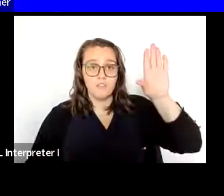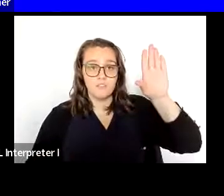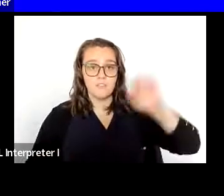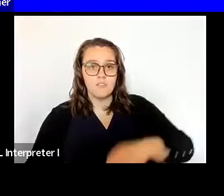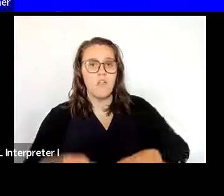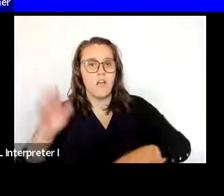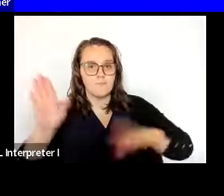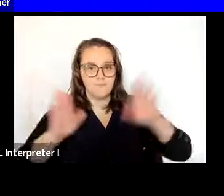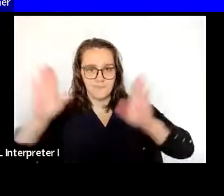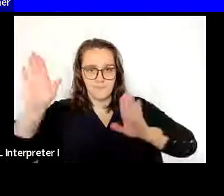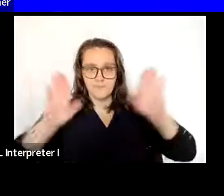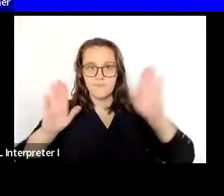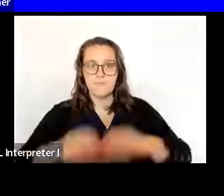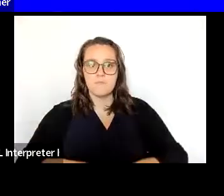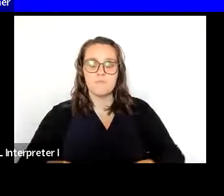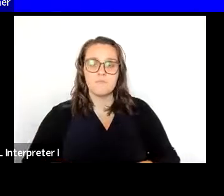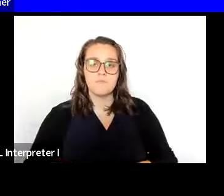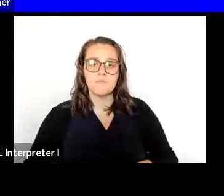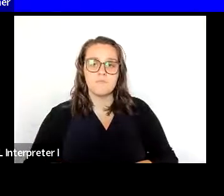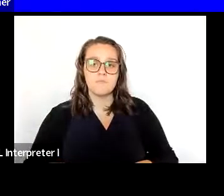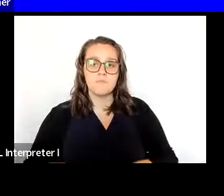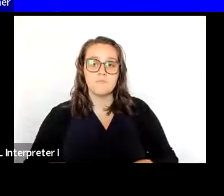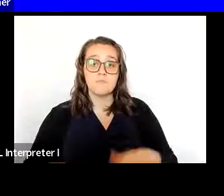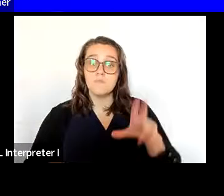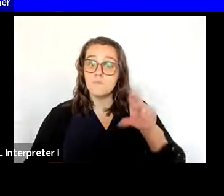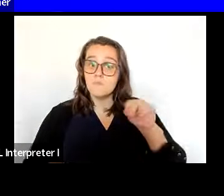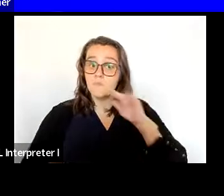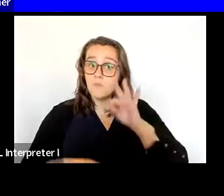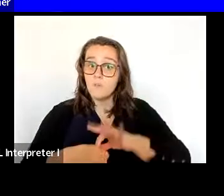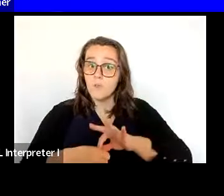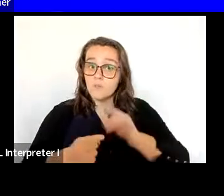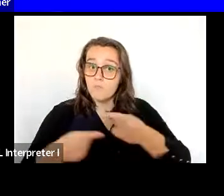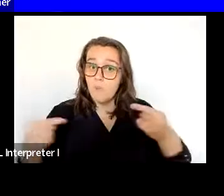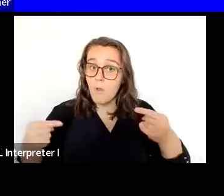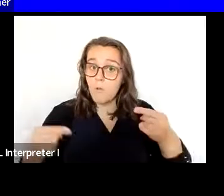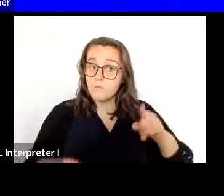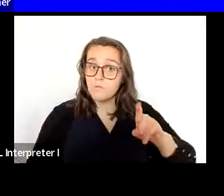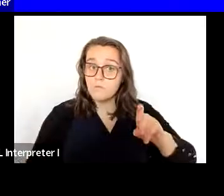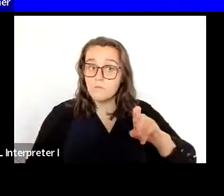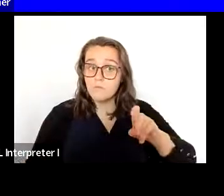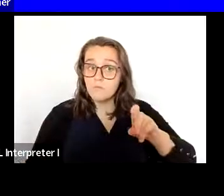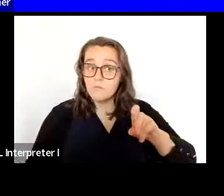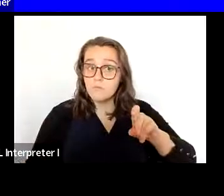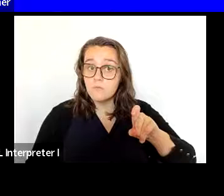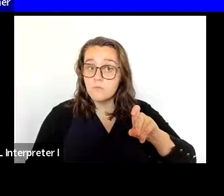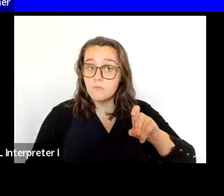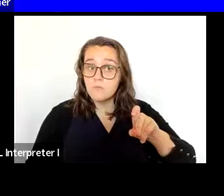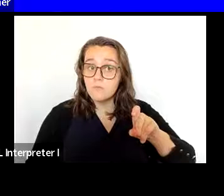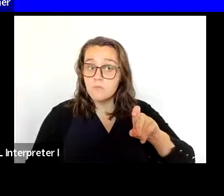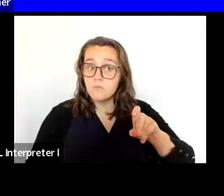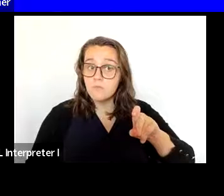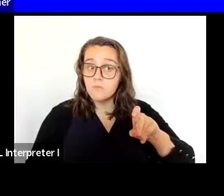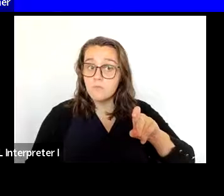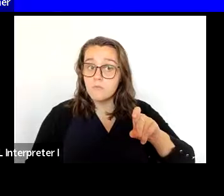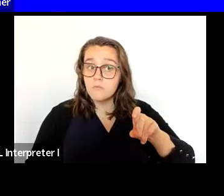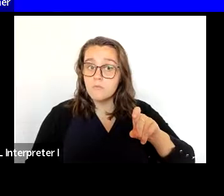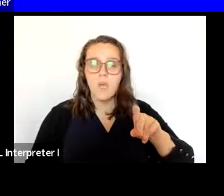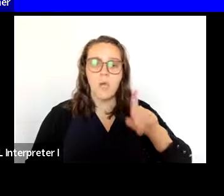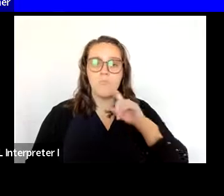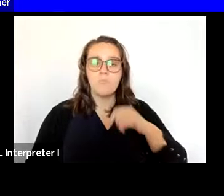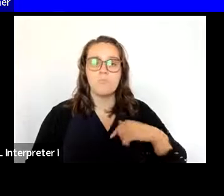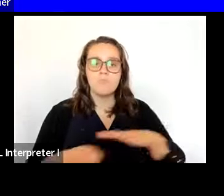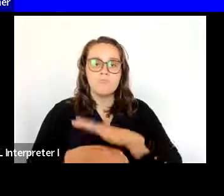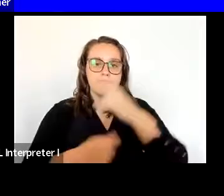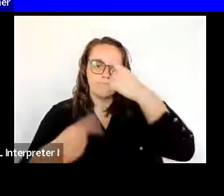Aye. Aye. Are there any no votes? The motion carries